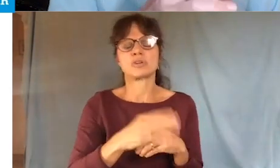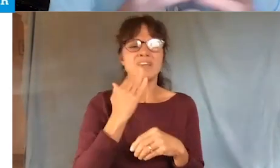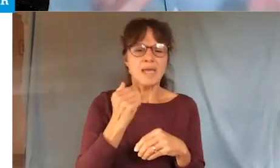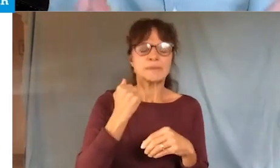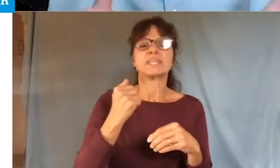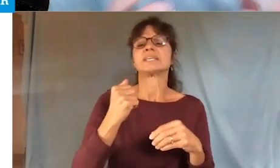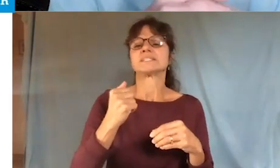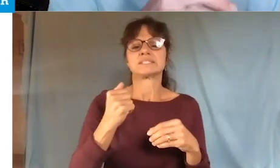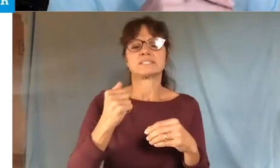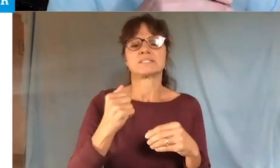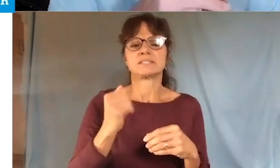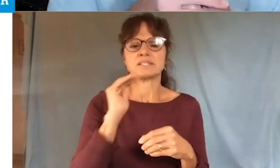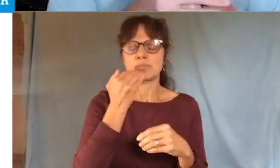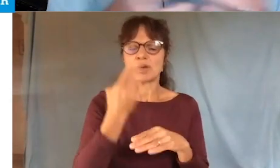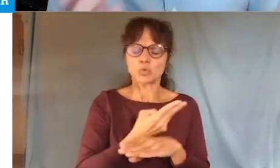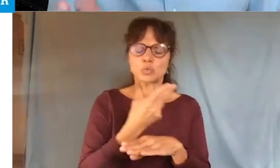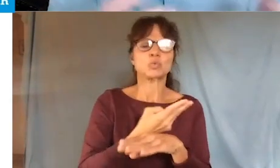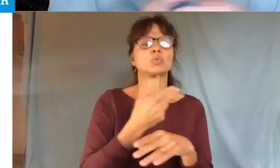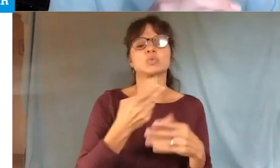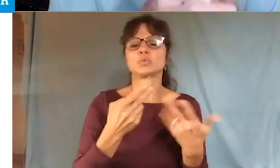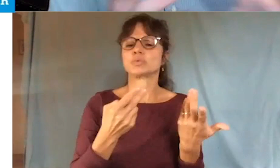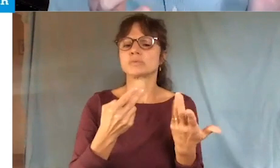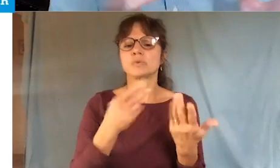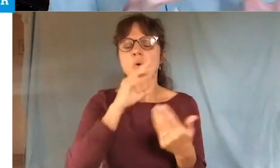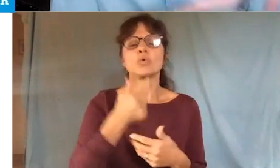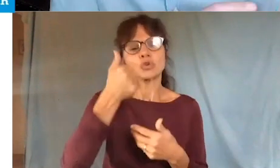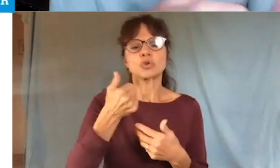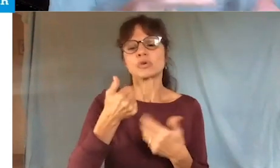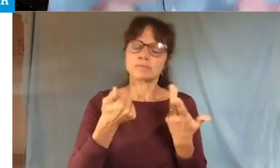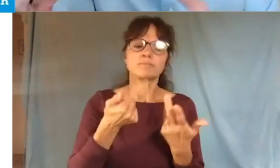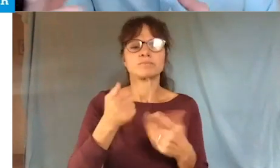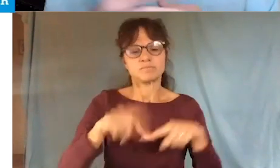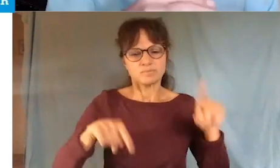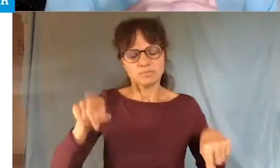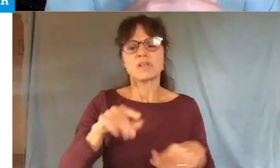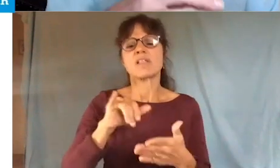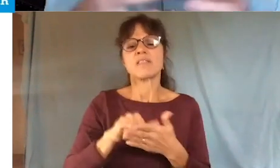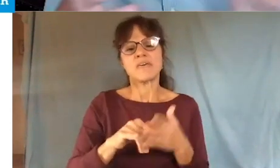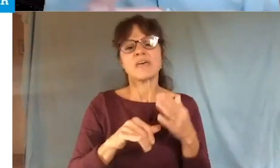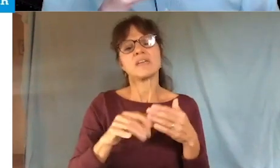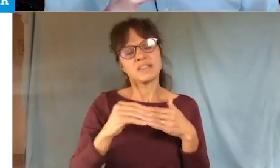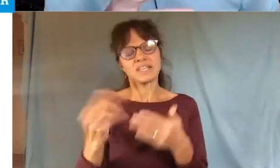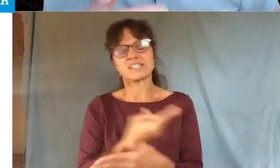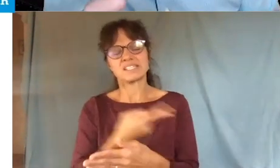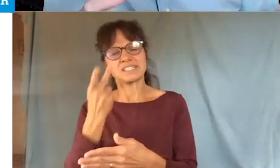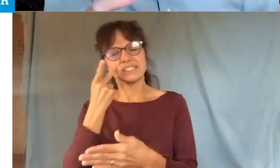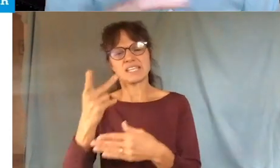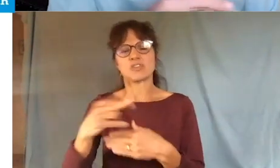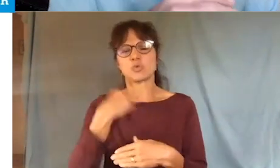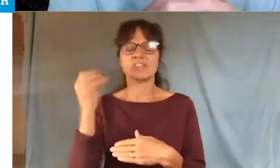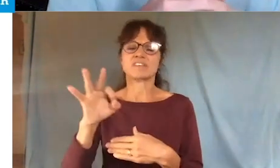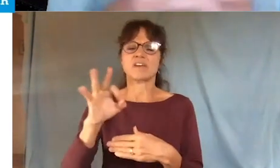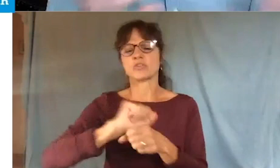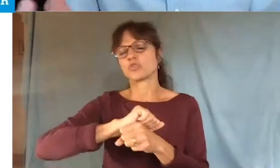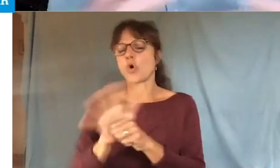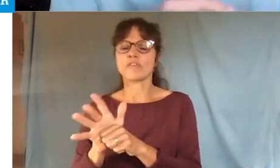diabetes, tobacco use, older age, and things like that. And that's what leads us to look at the risk of